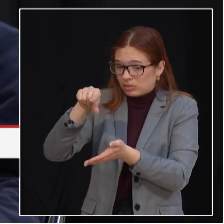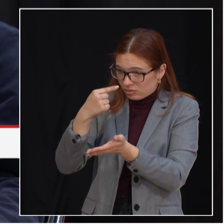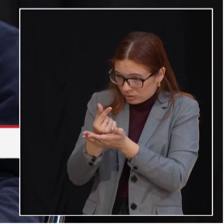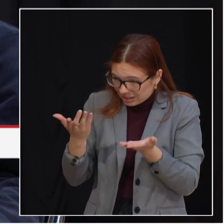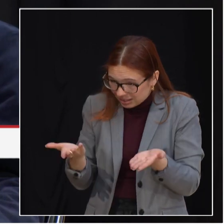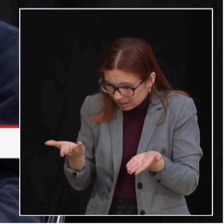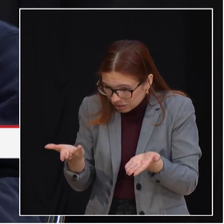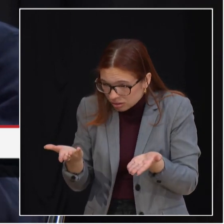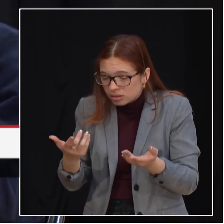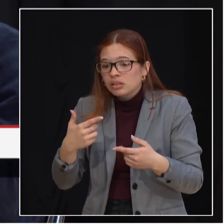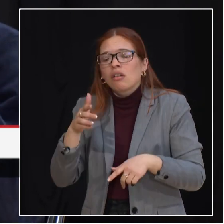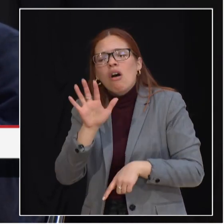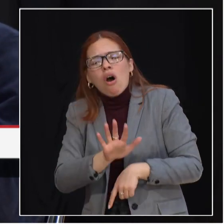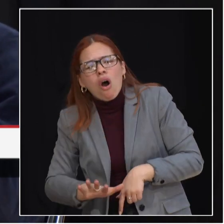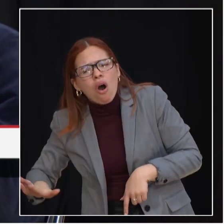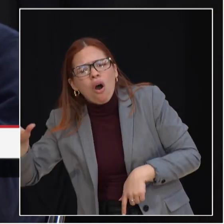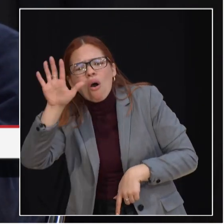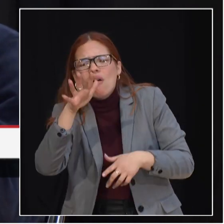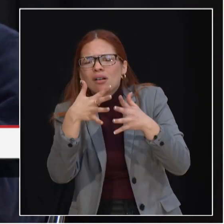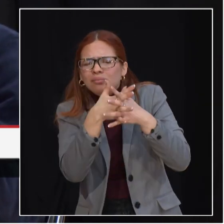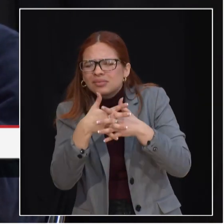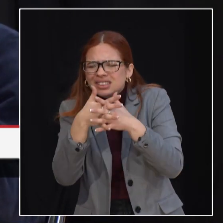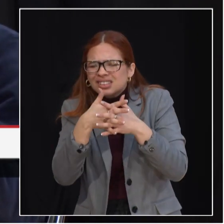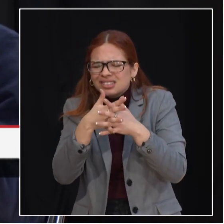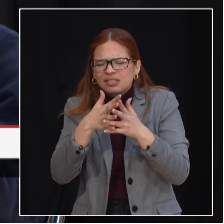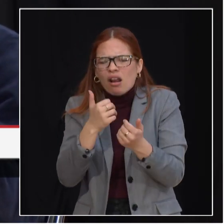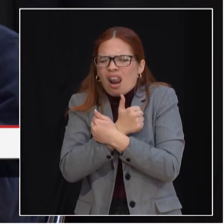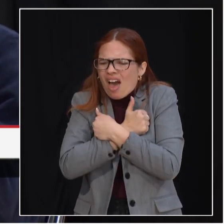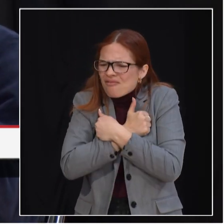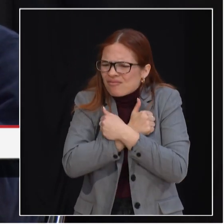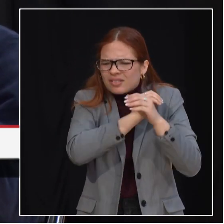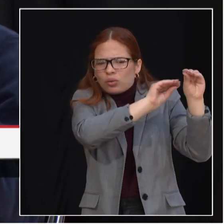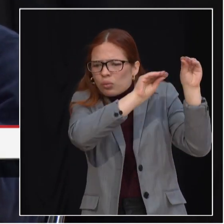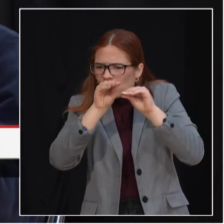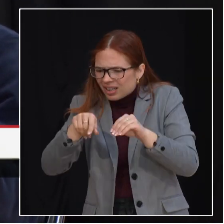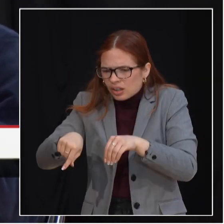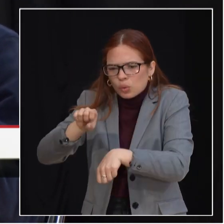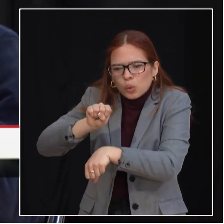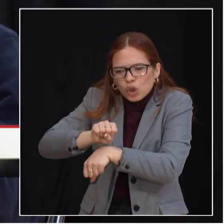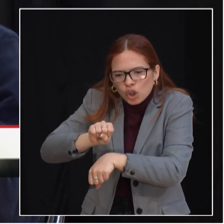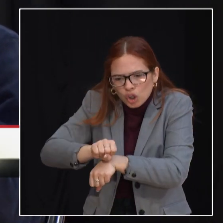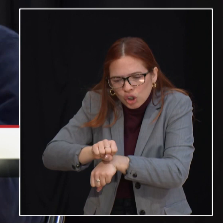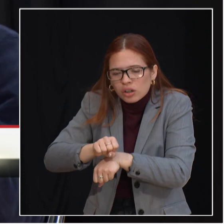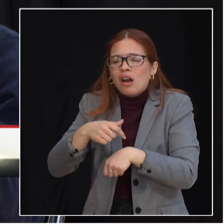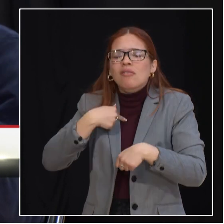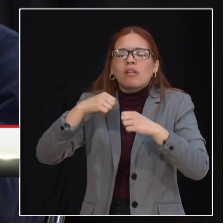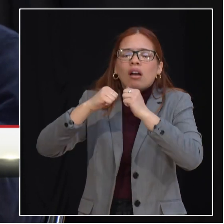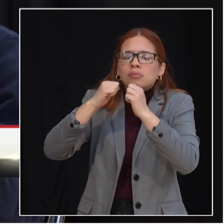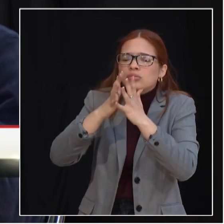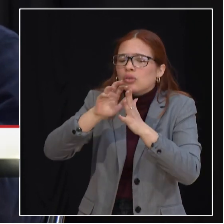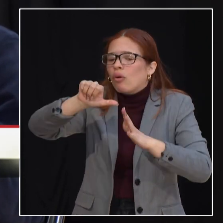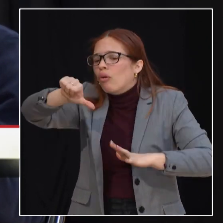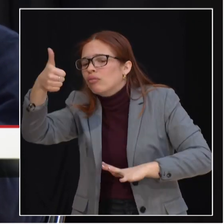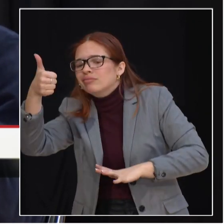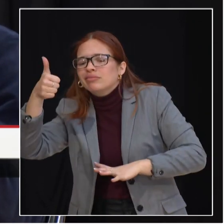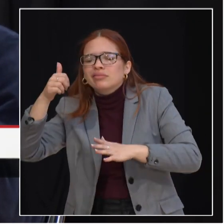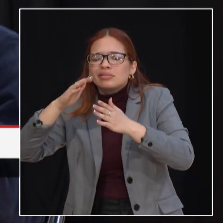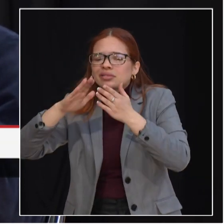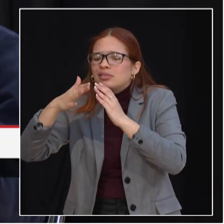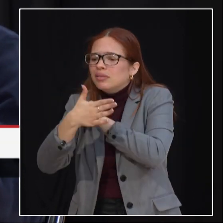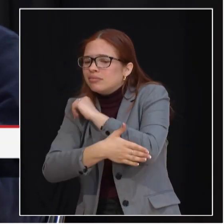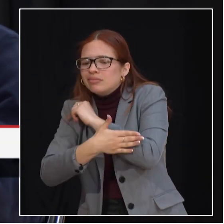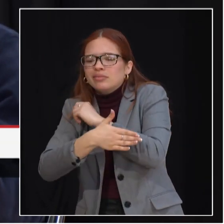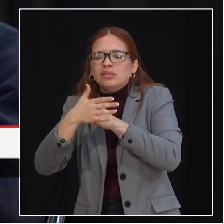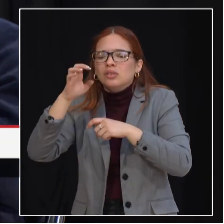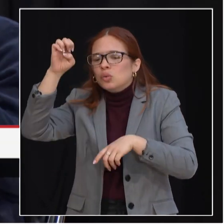coming to DC and working. We're also in multiple cities across the country and in Europe, and we're growing very quickly. And as we try